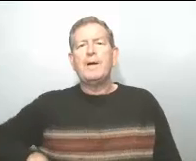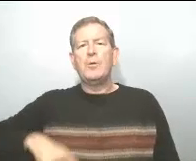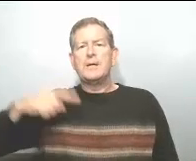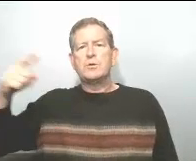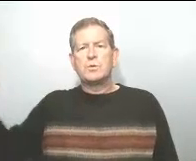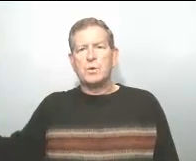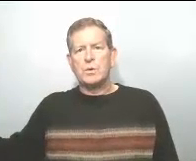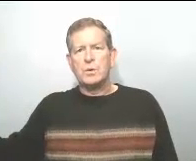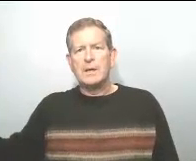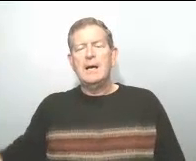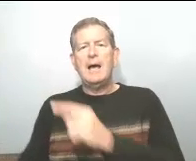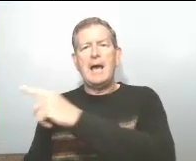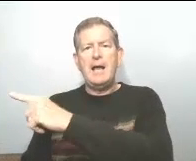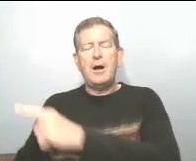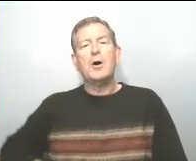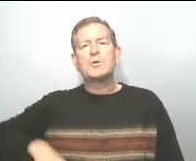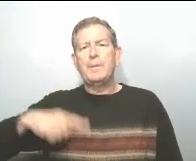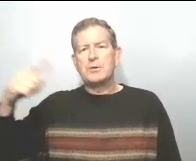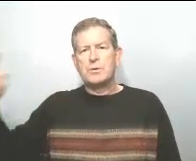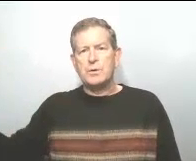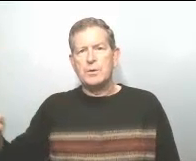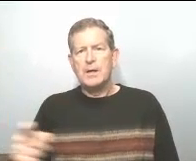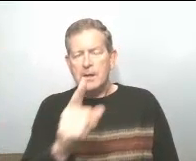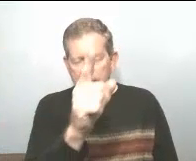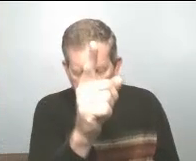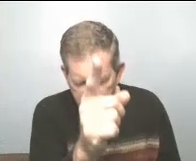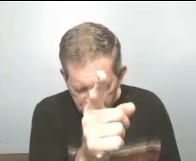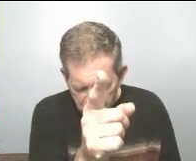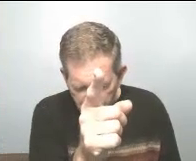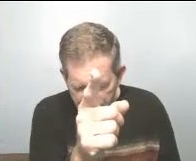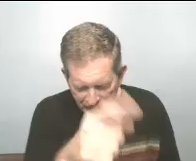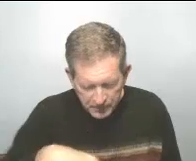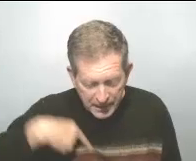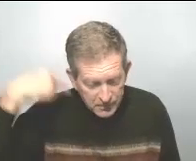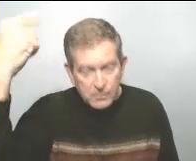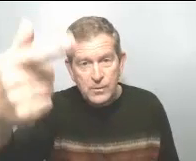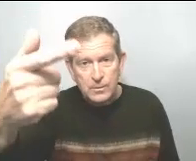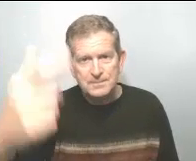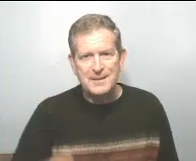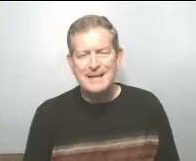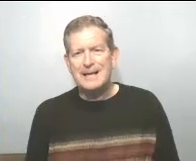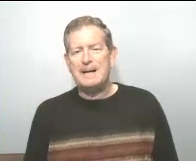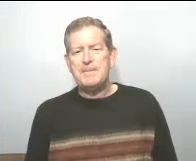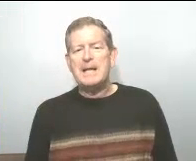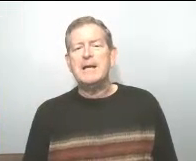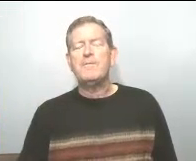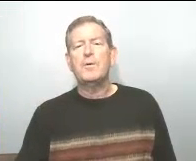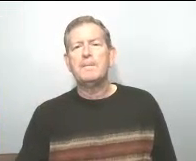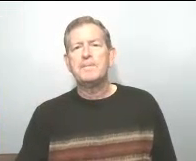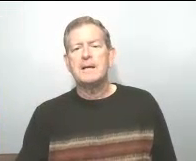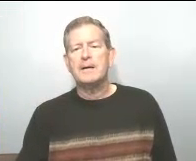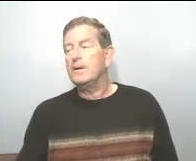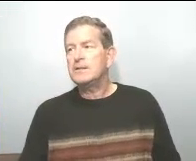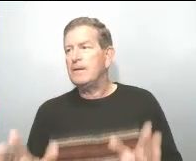will be followed by ce. Elle also by ce. And vous will be followed by vous. And